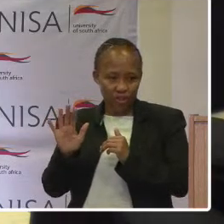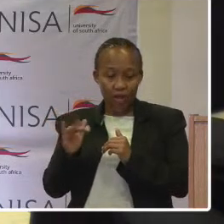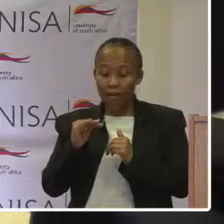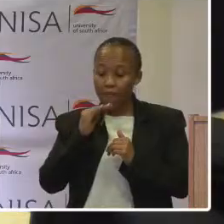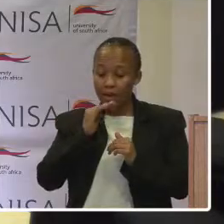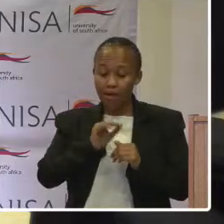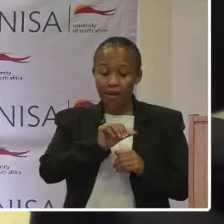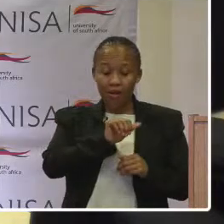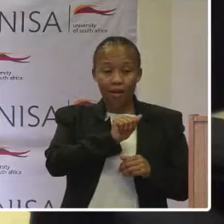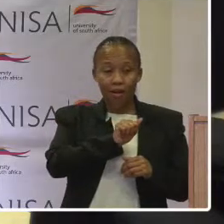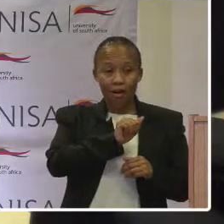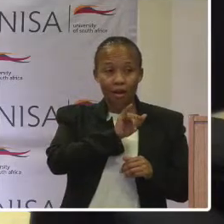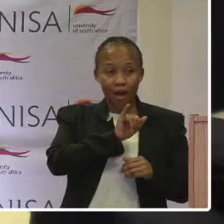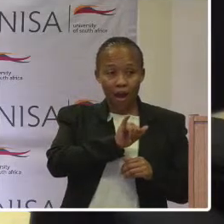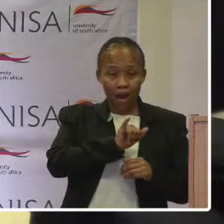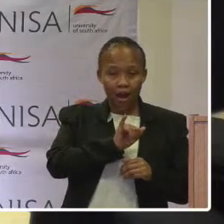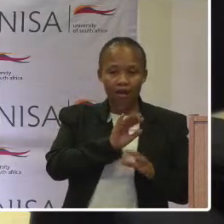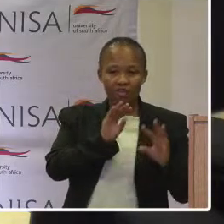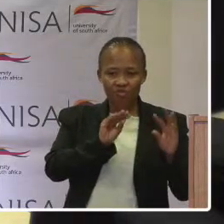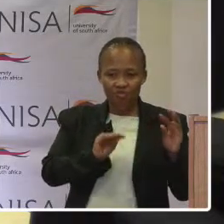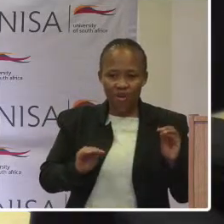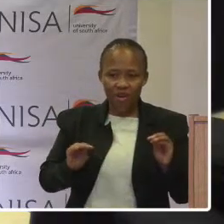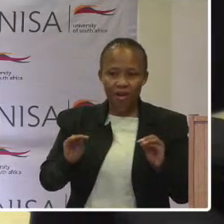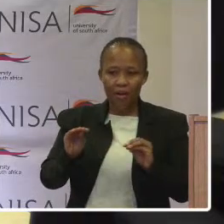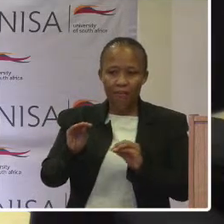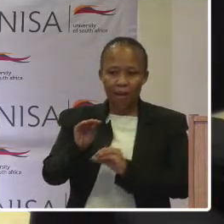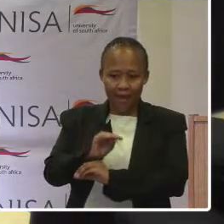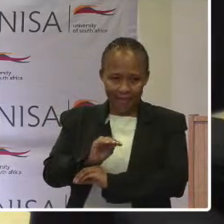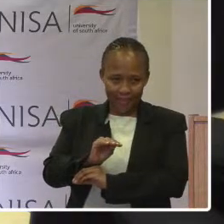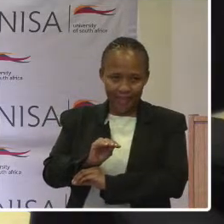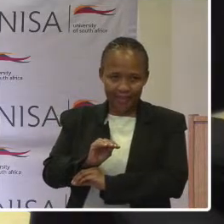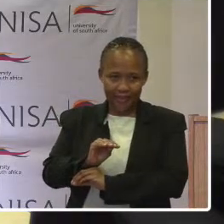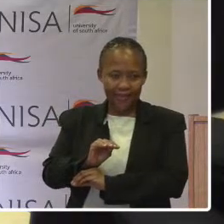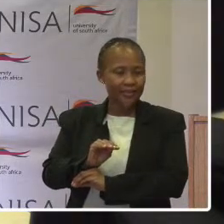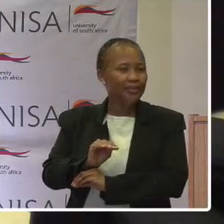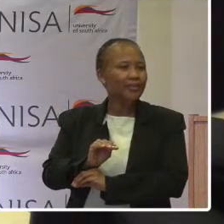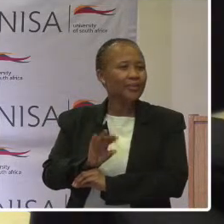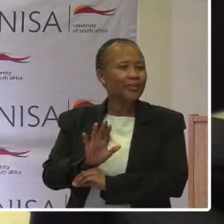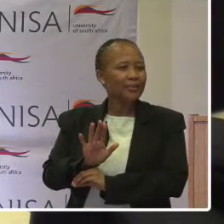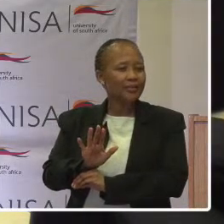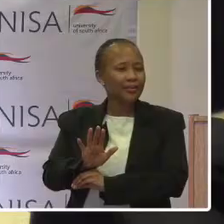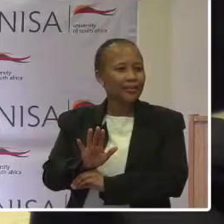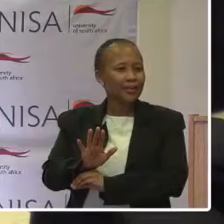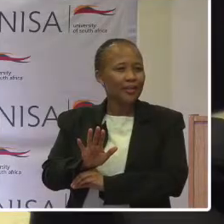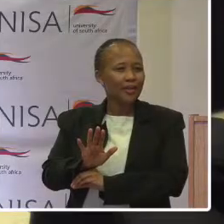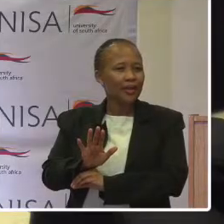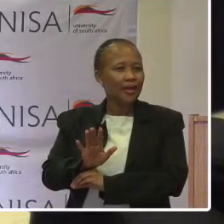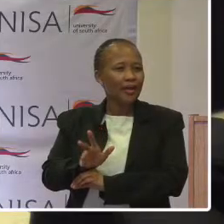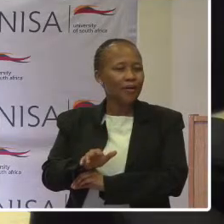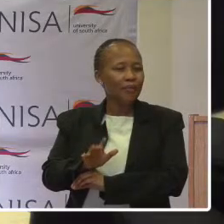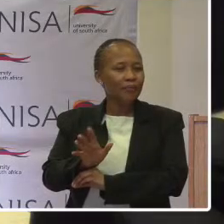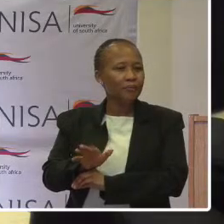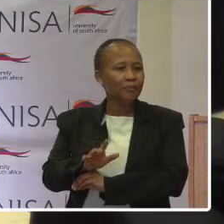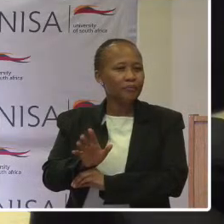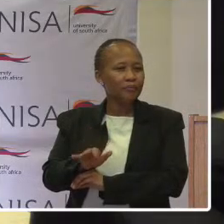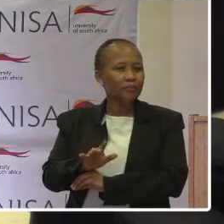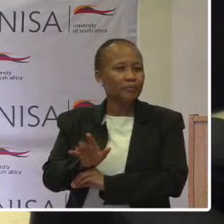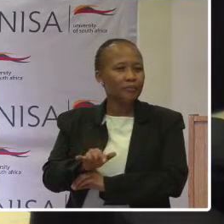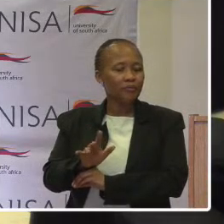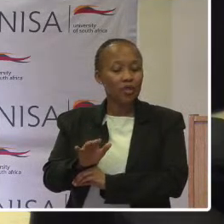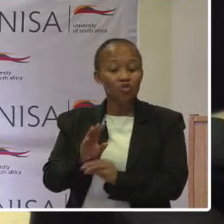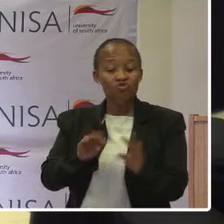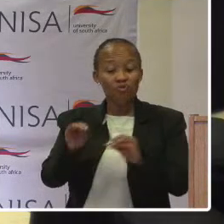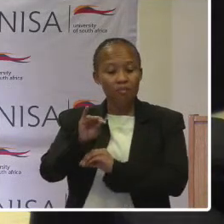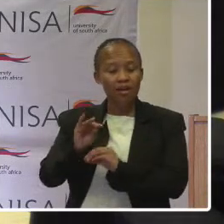replace or be used in a place of a